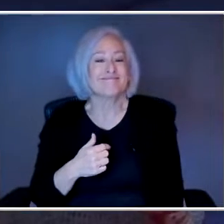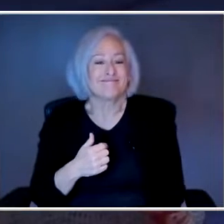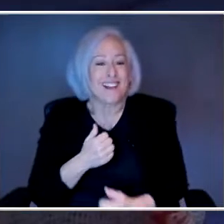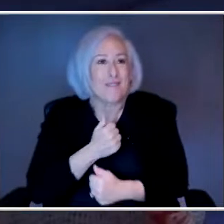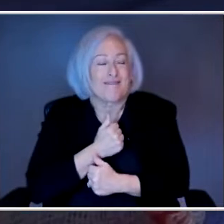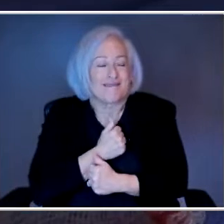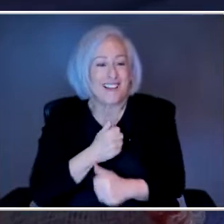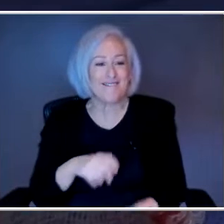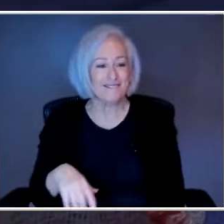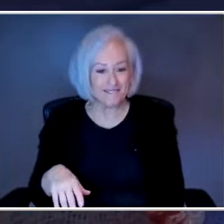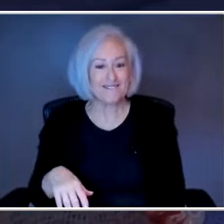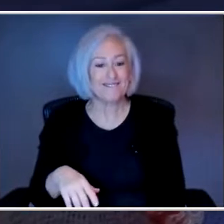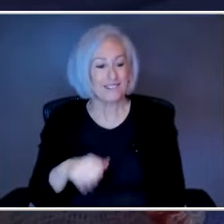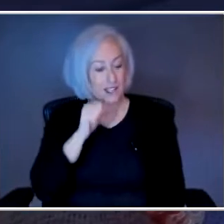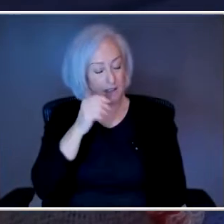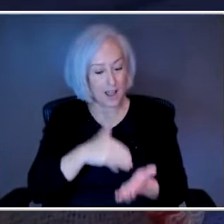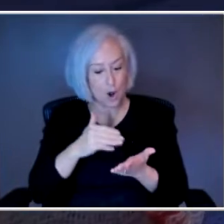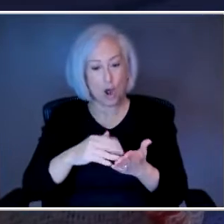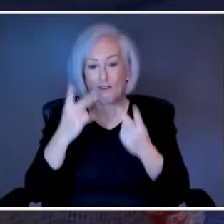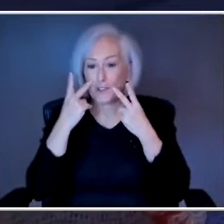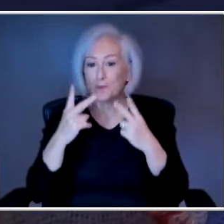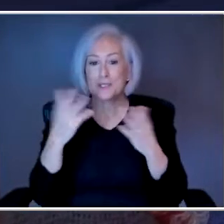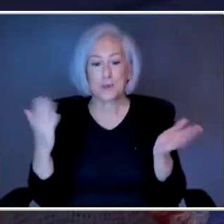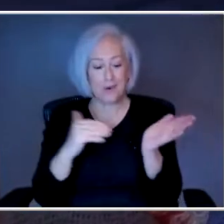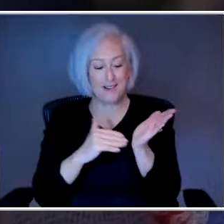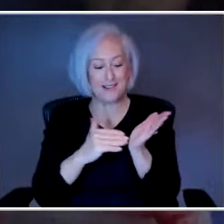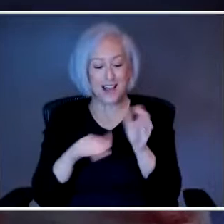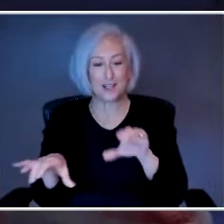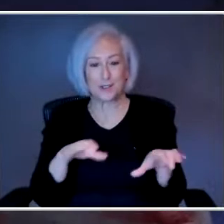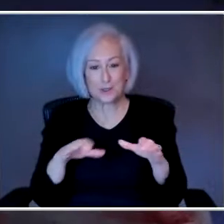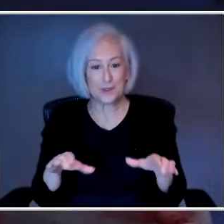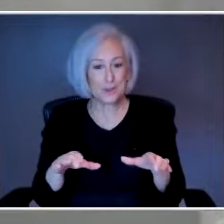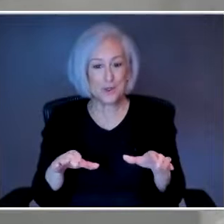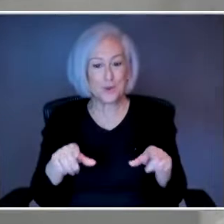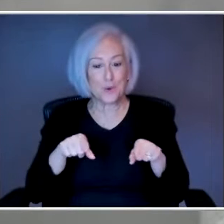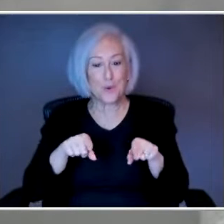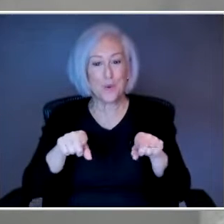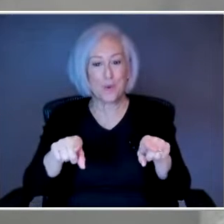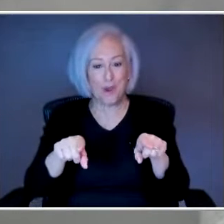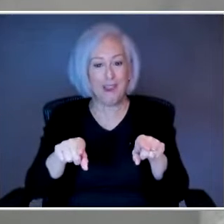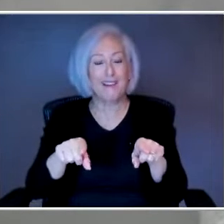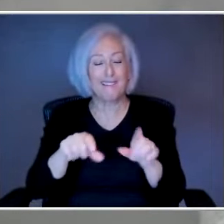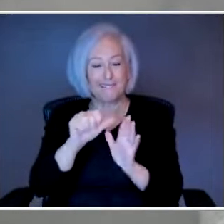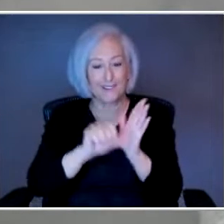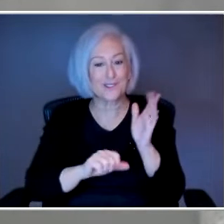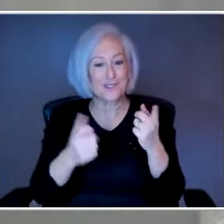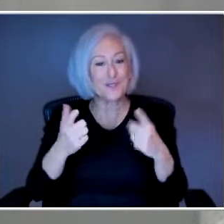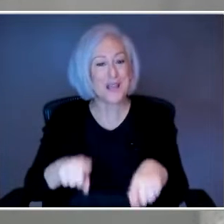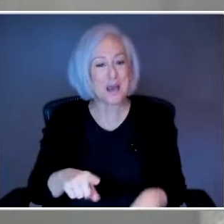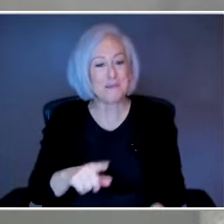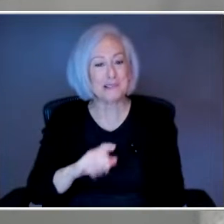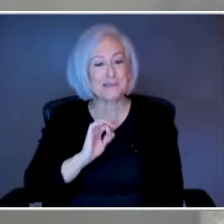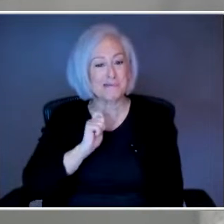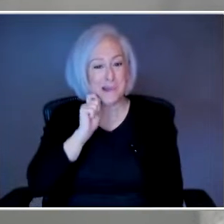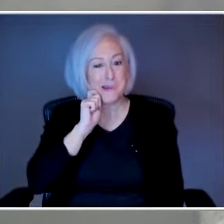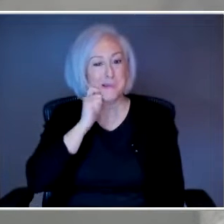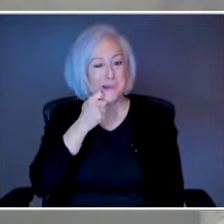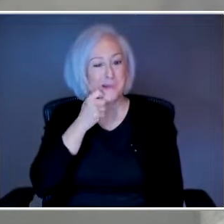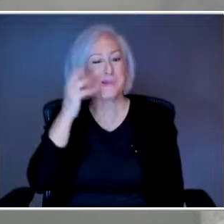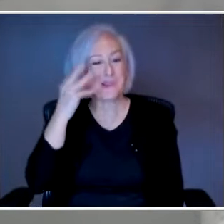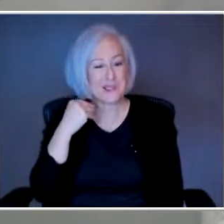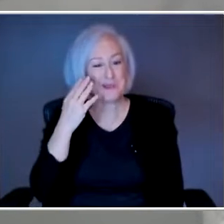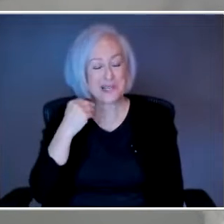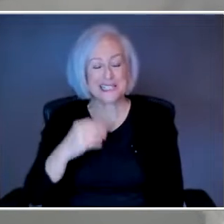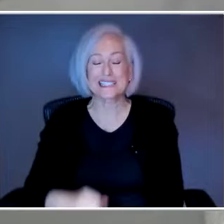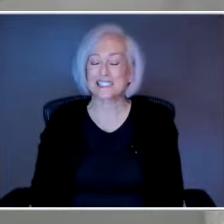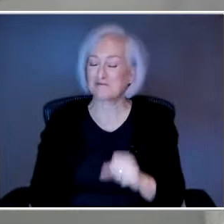see what doctors are doing down there or over there when they're working on you. So that was kind of a cool experience for you. Well, yes, it